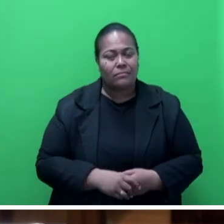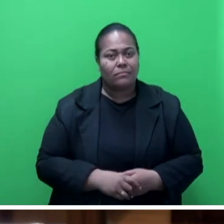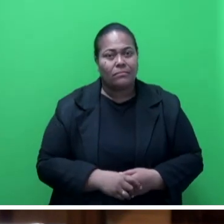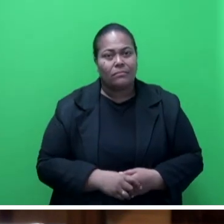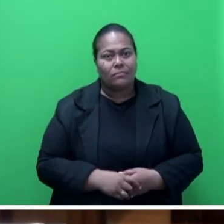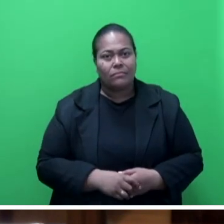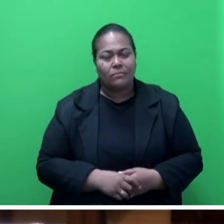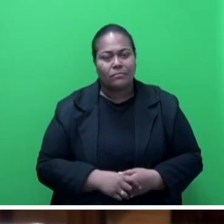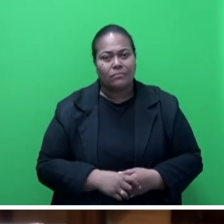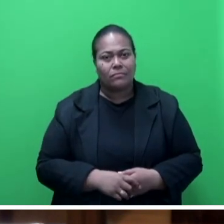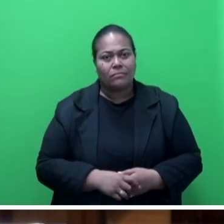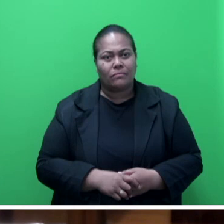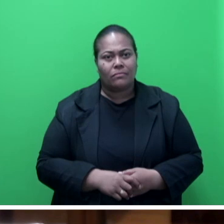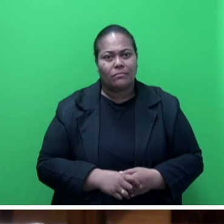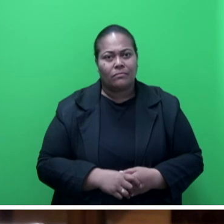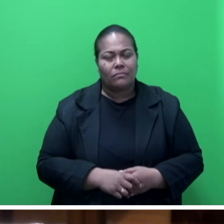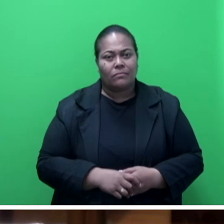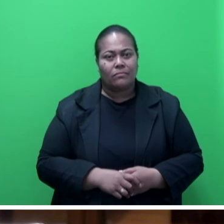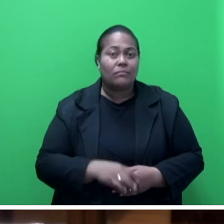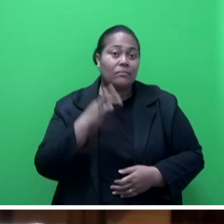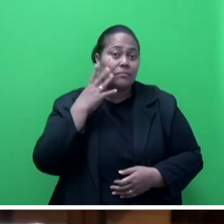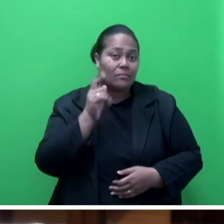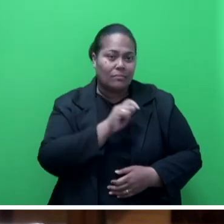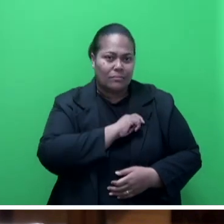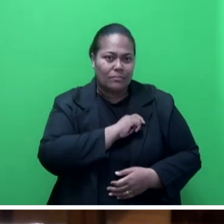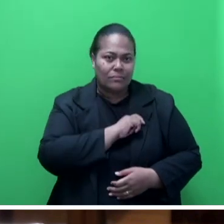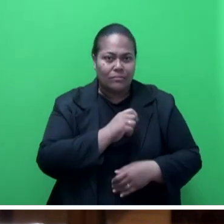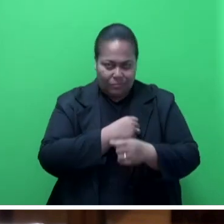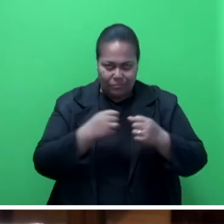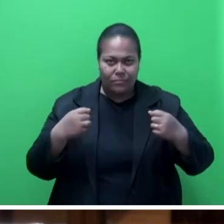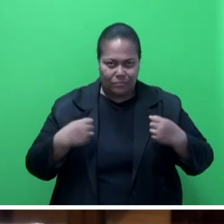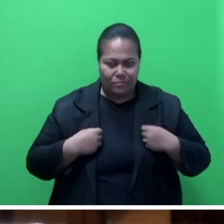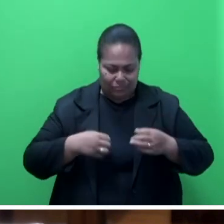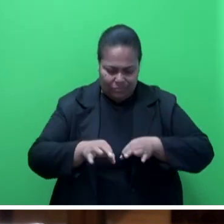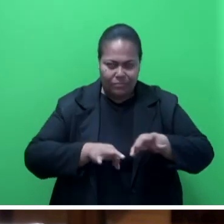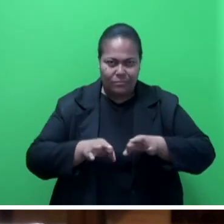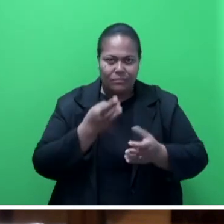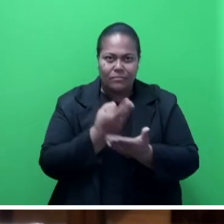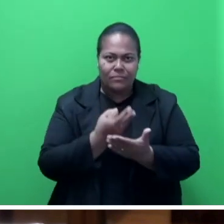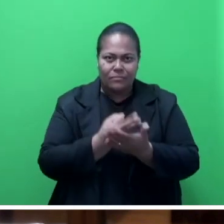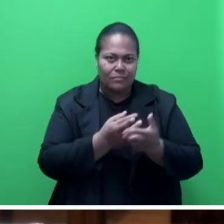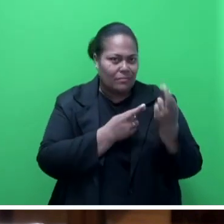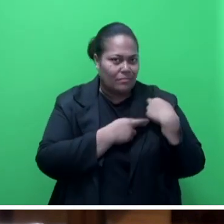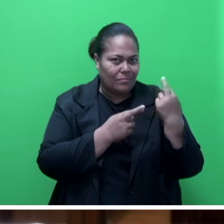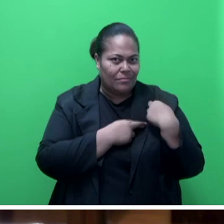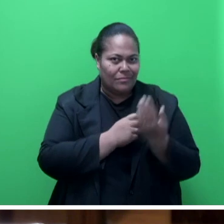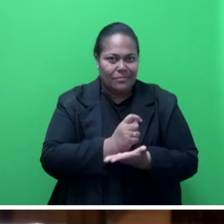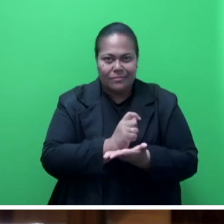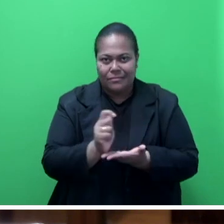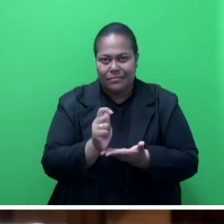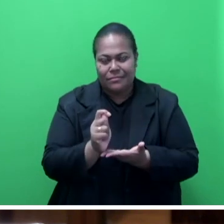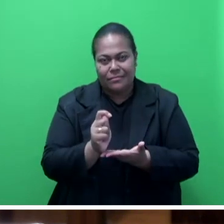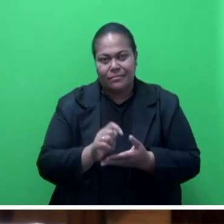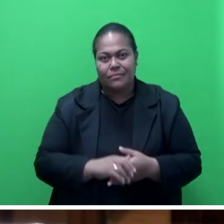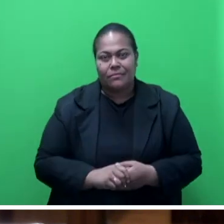Order. They only do that when they trust our measures of financial accountability and transparency.